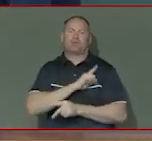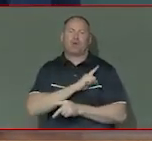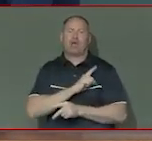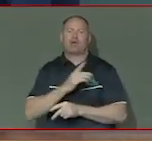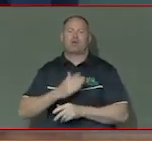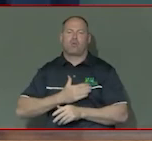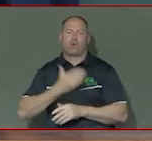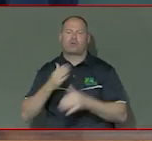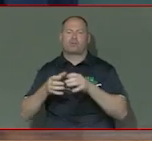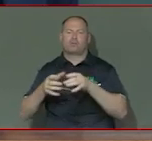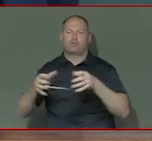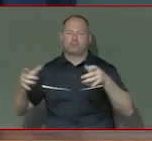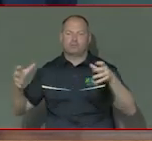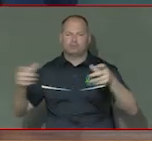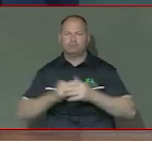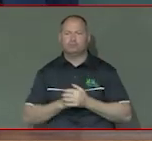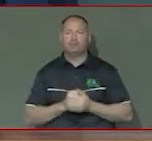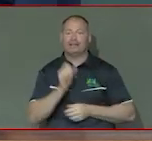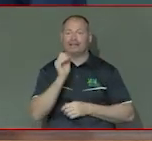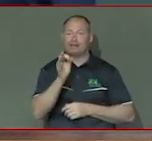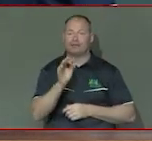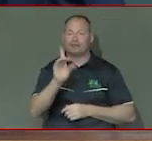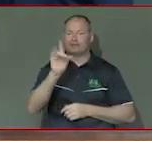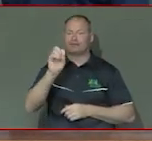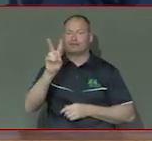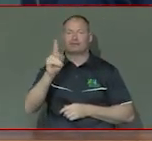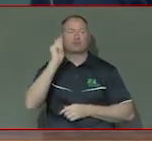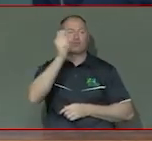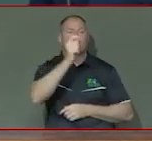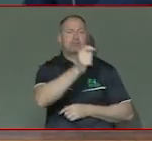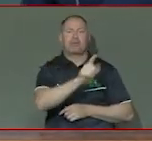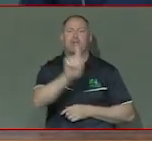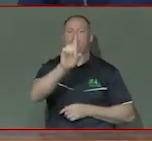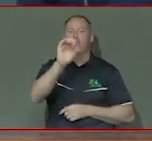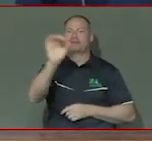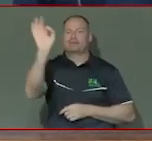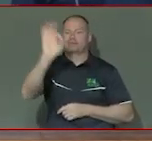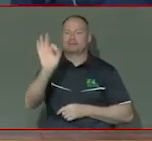is 100%, what does that mean?